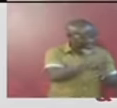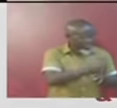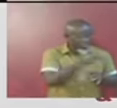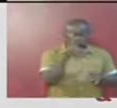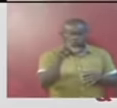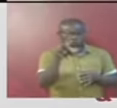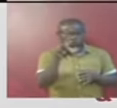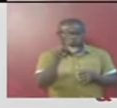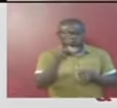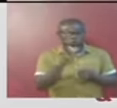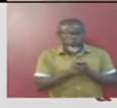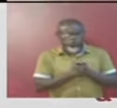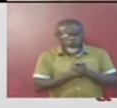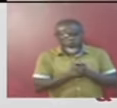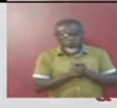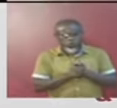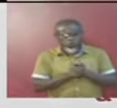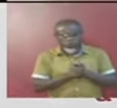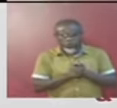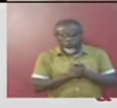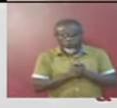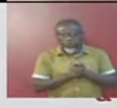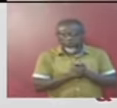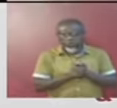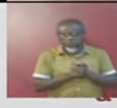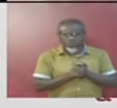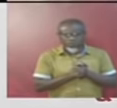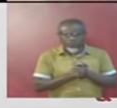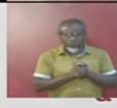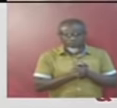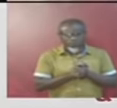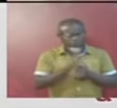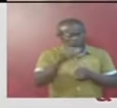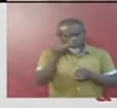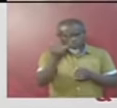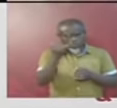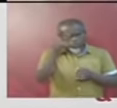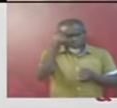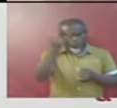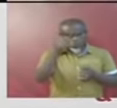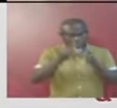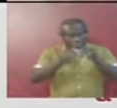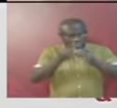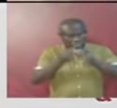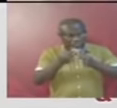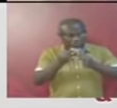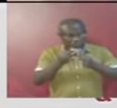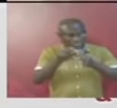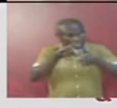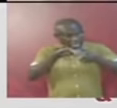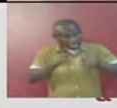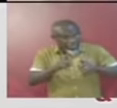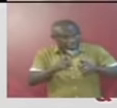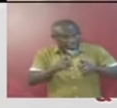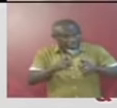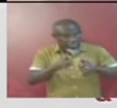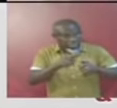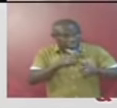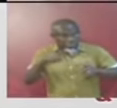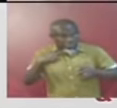cases rise, and of course if the cases rise there will be an increased number of deaths. So no part of the country will be used as a test case. Trinidad and Tobago is